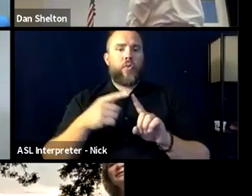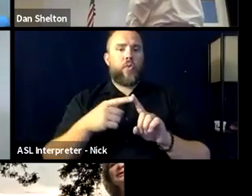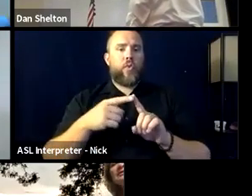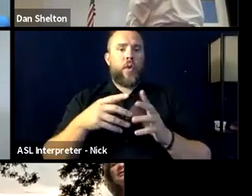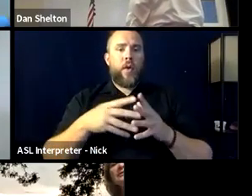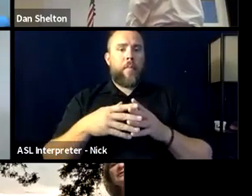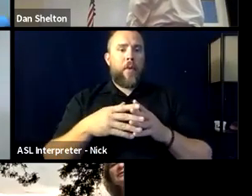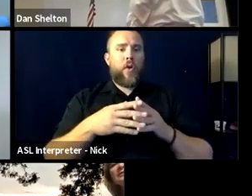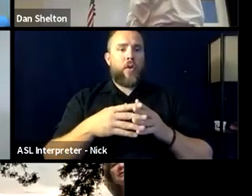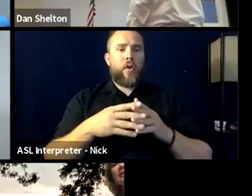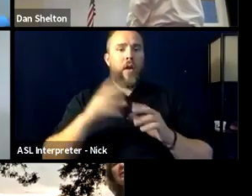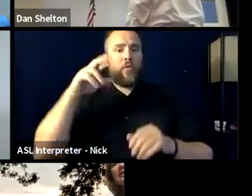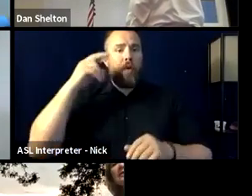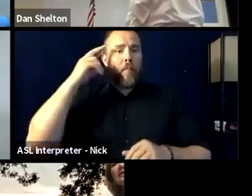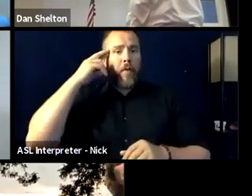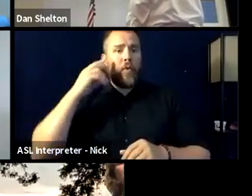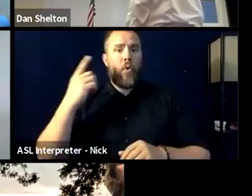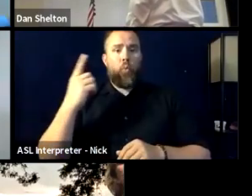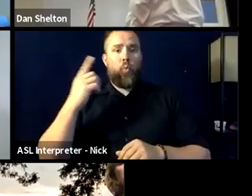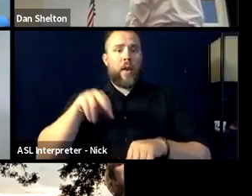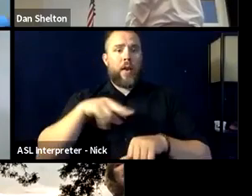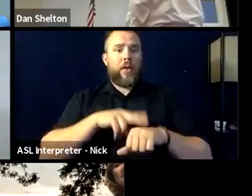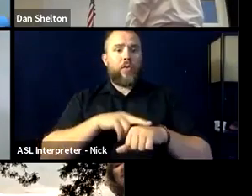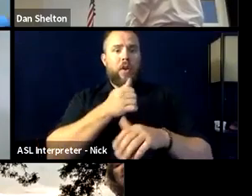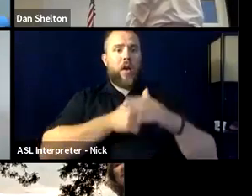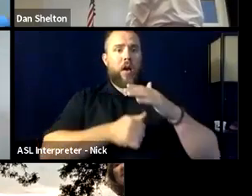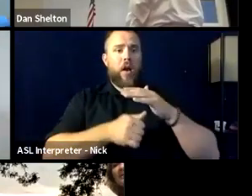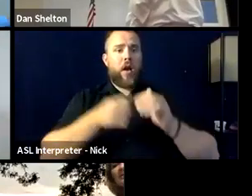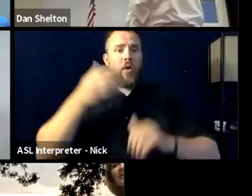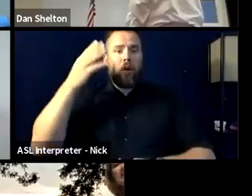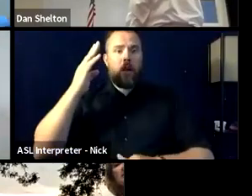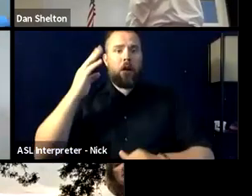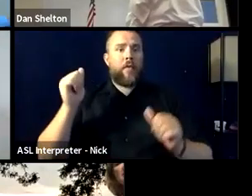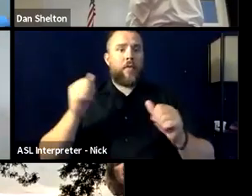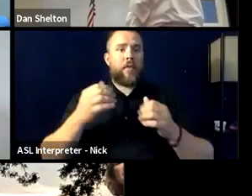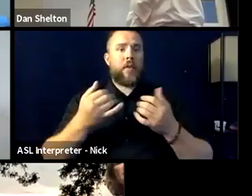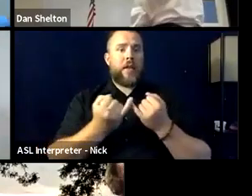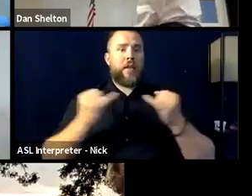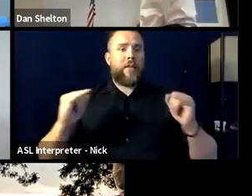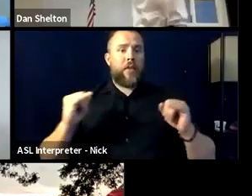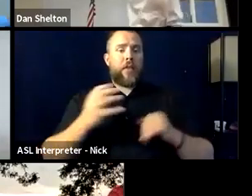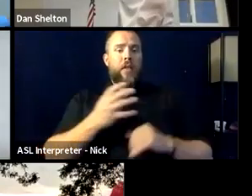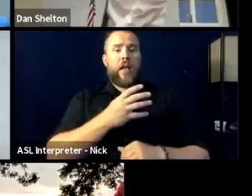one nation under God, indivisible, with liberty and justice for